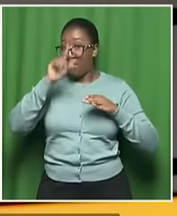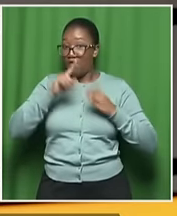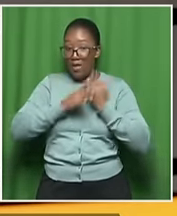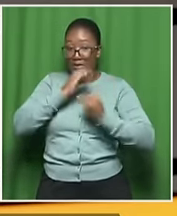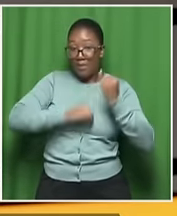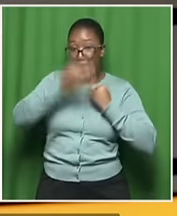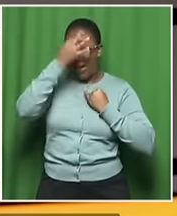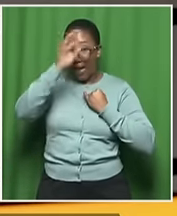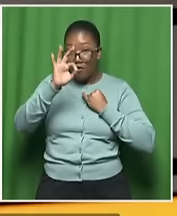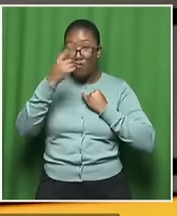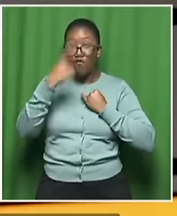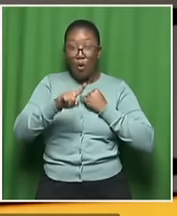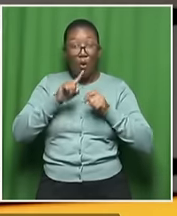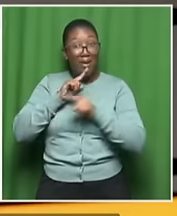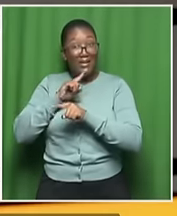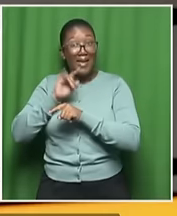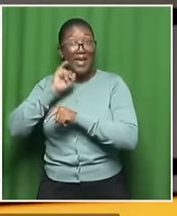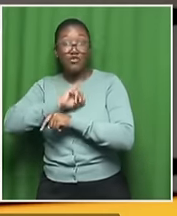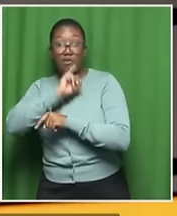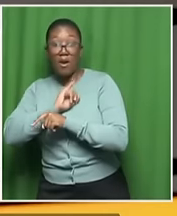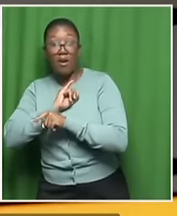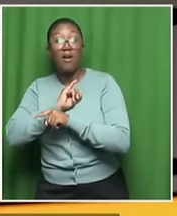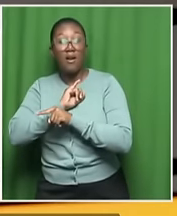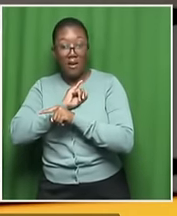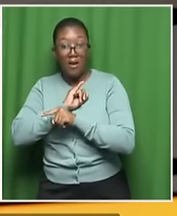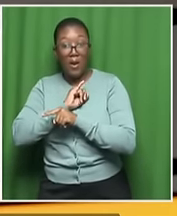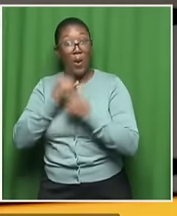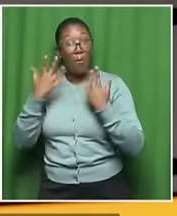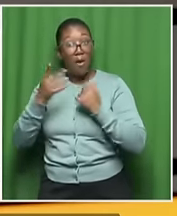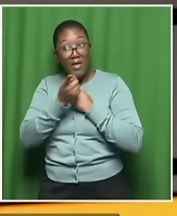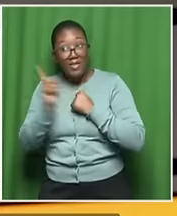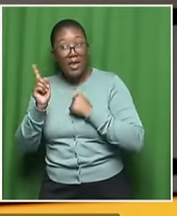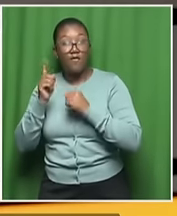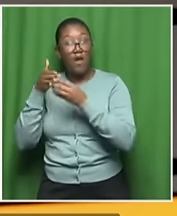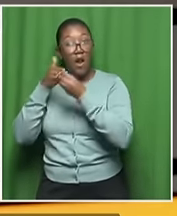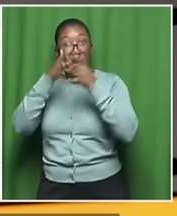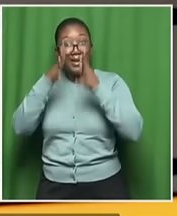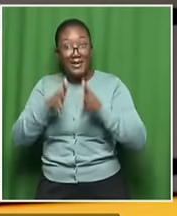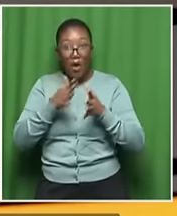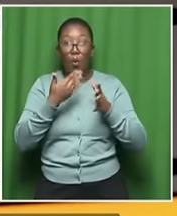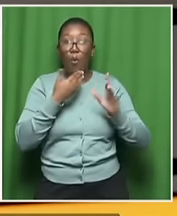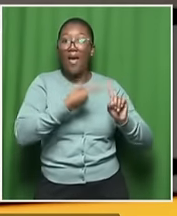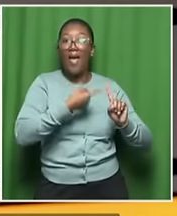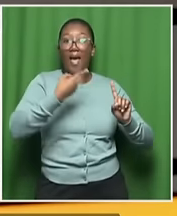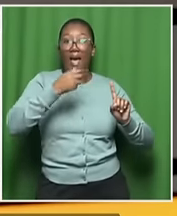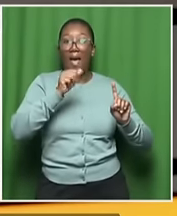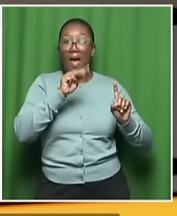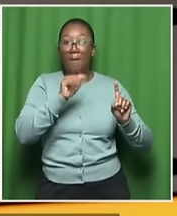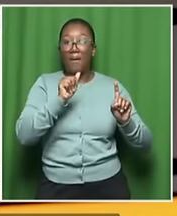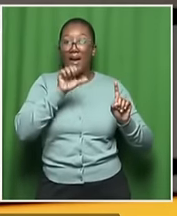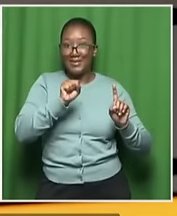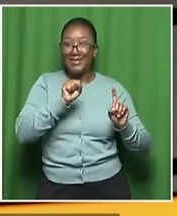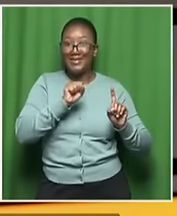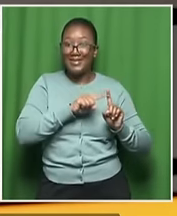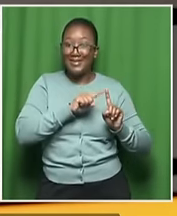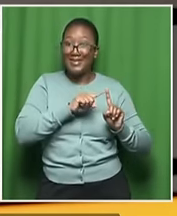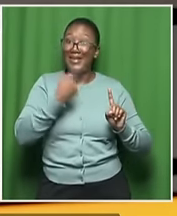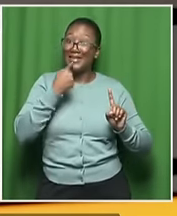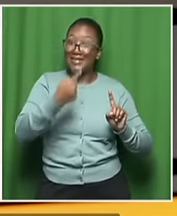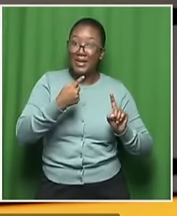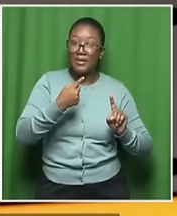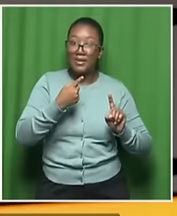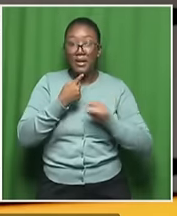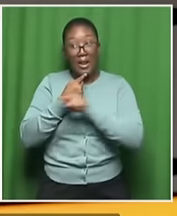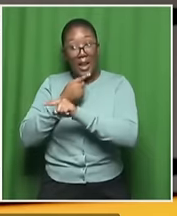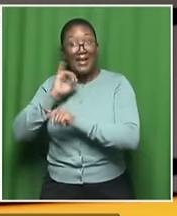of Israel. And there are, although the leaders of Hamas says, quite also frankly, that Israel